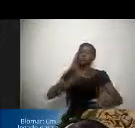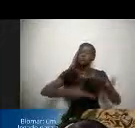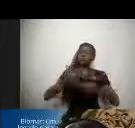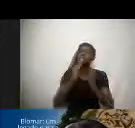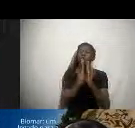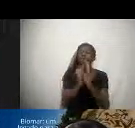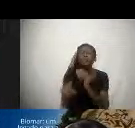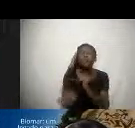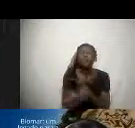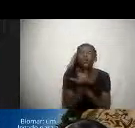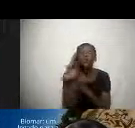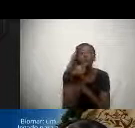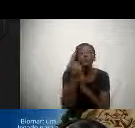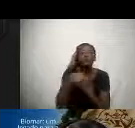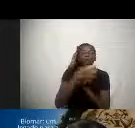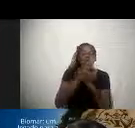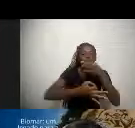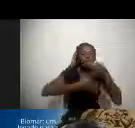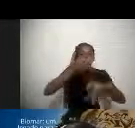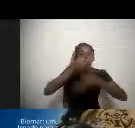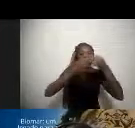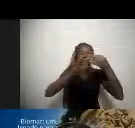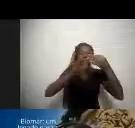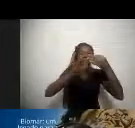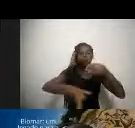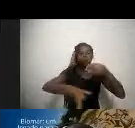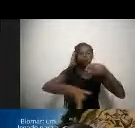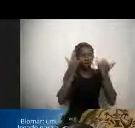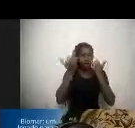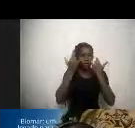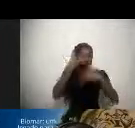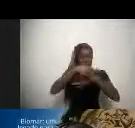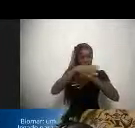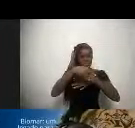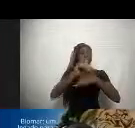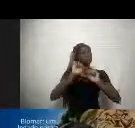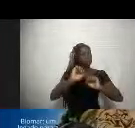So it is very important to us that you contribute and that you bring information.